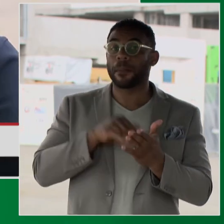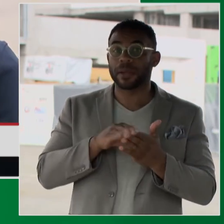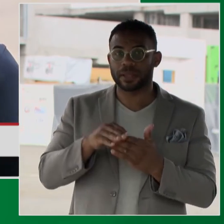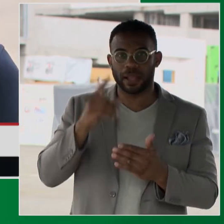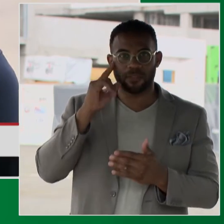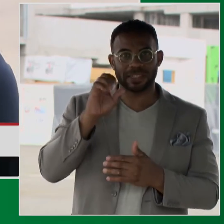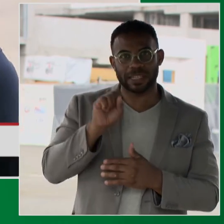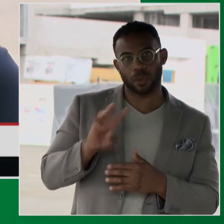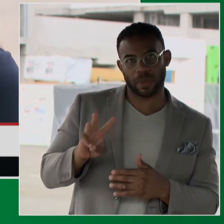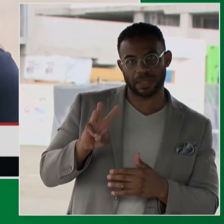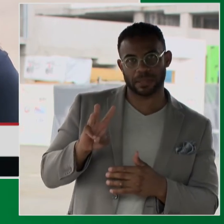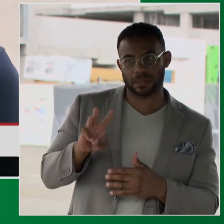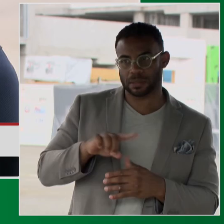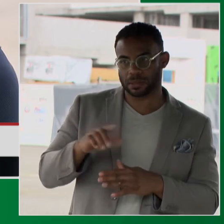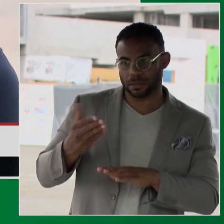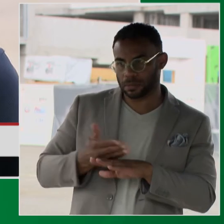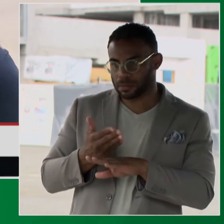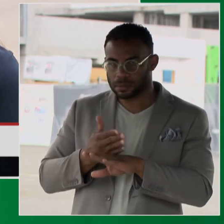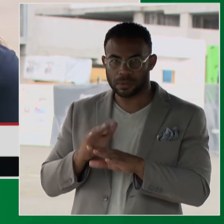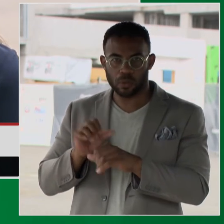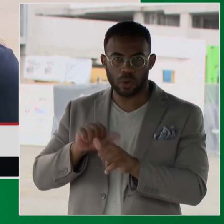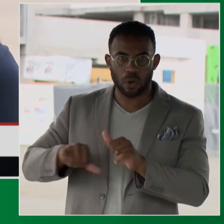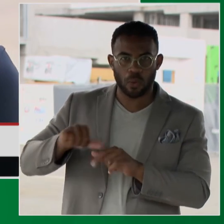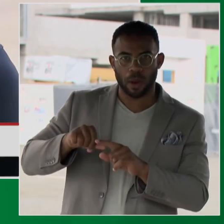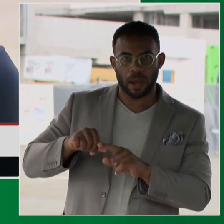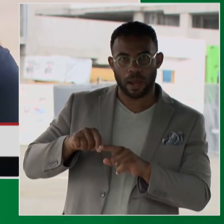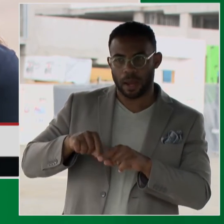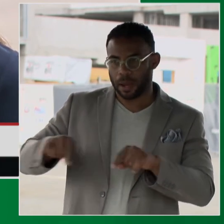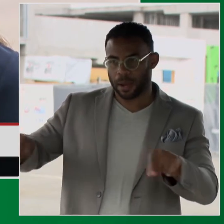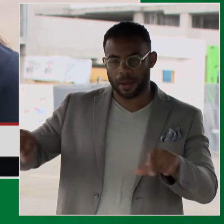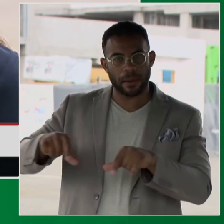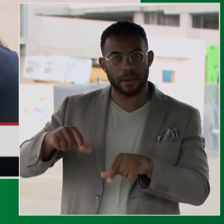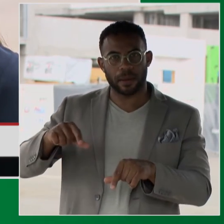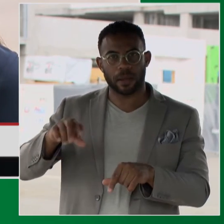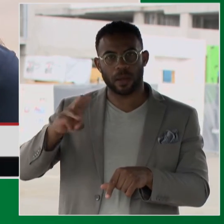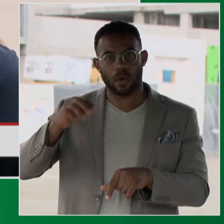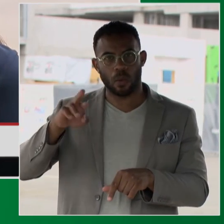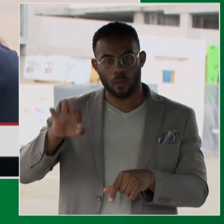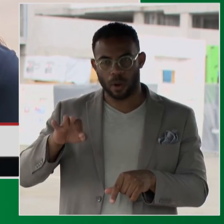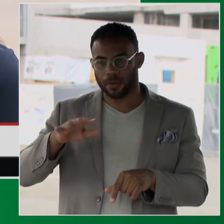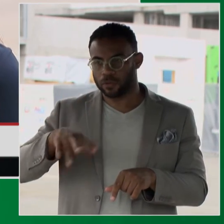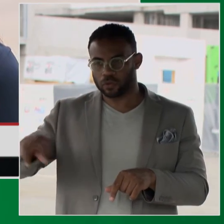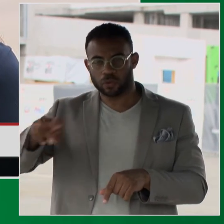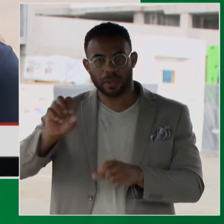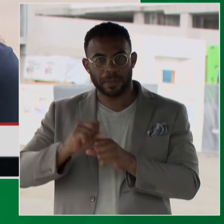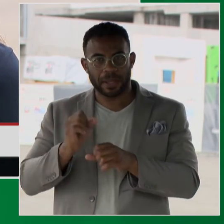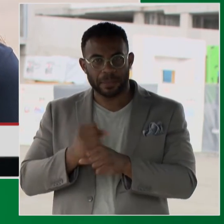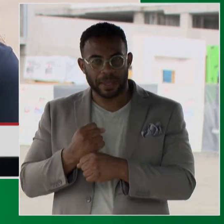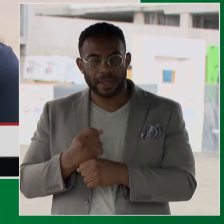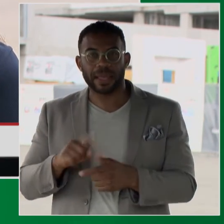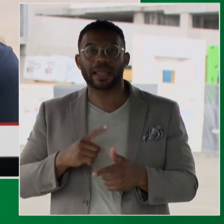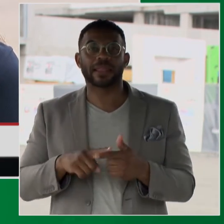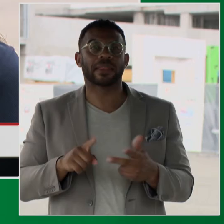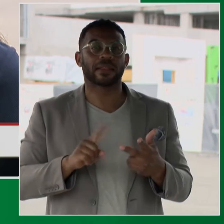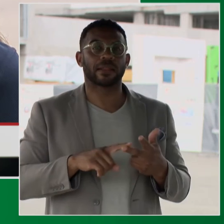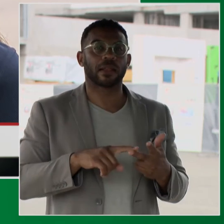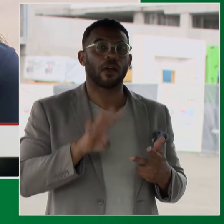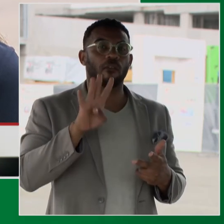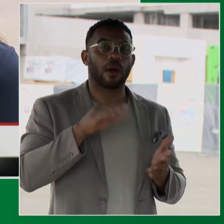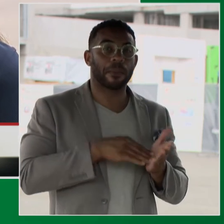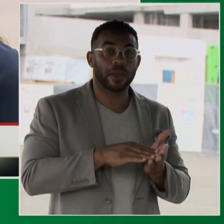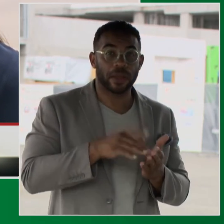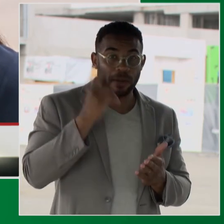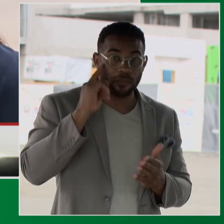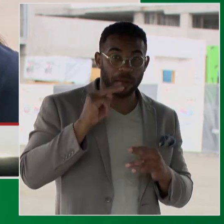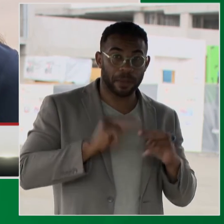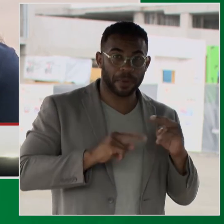for the Southwest bid to do some work around autonomous vehicles and tourism and placemaking. And then there is the $4 million